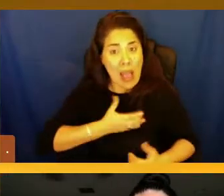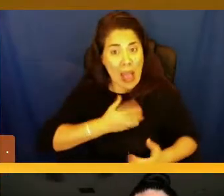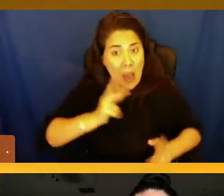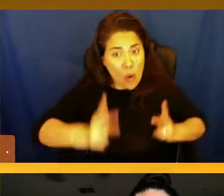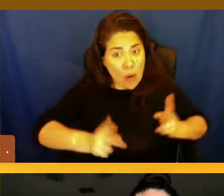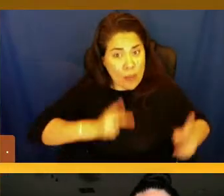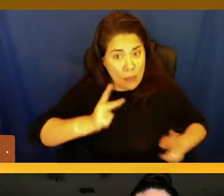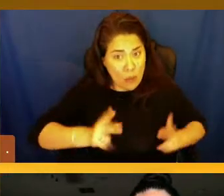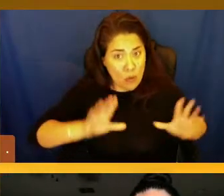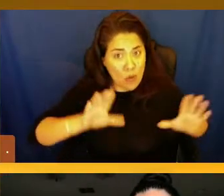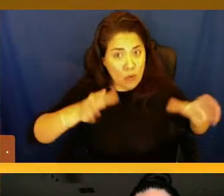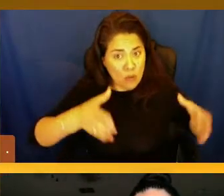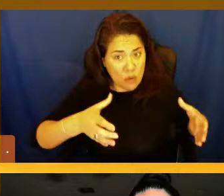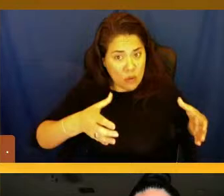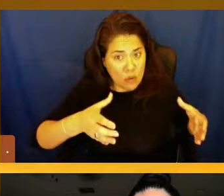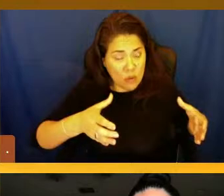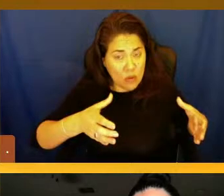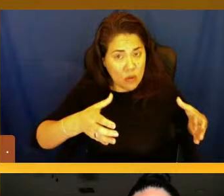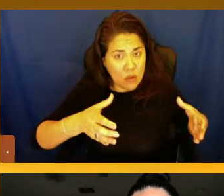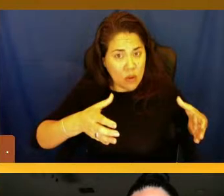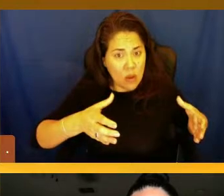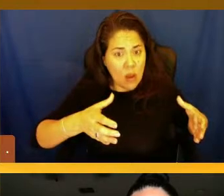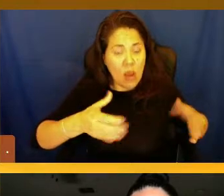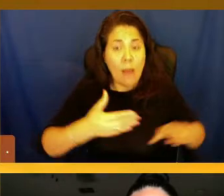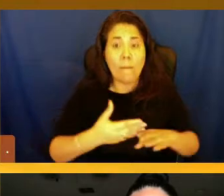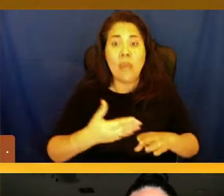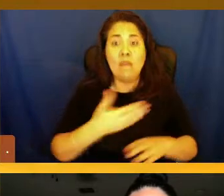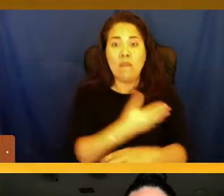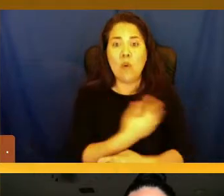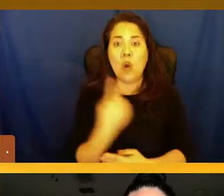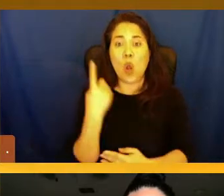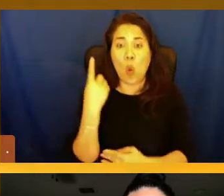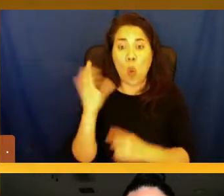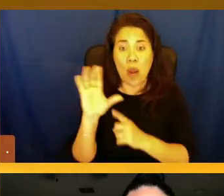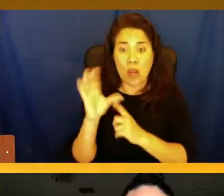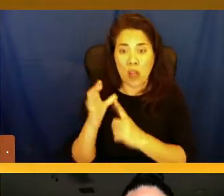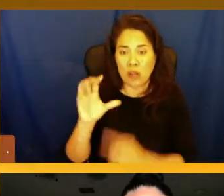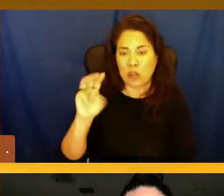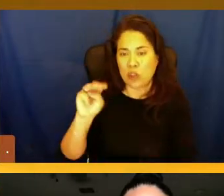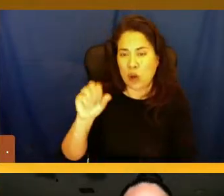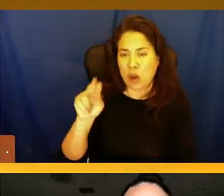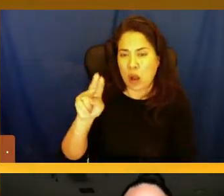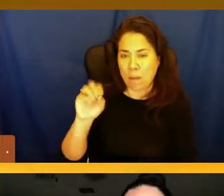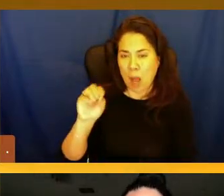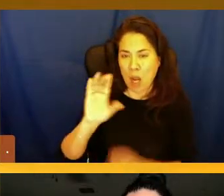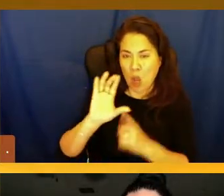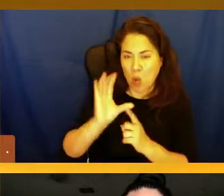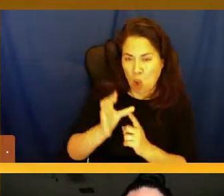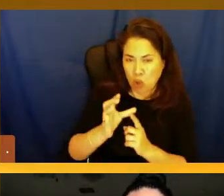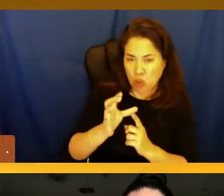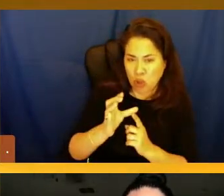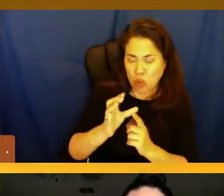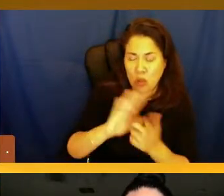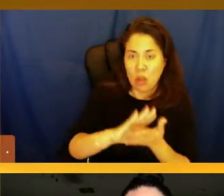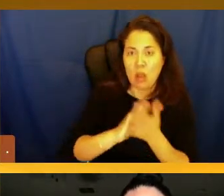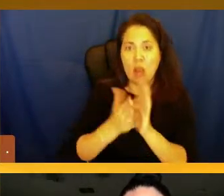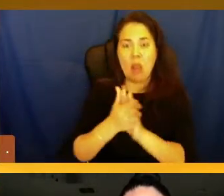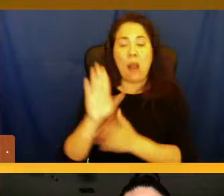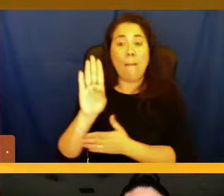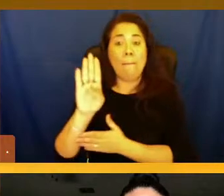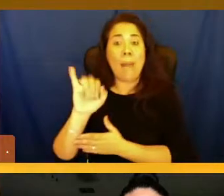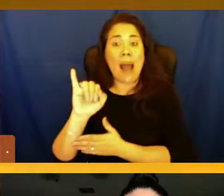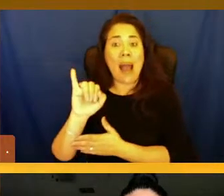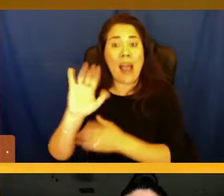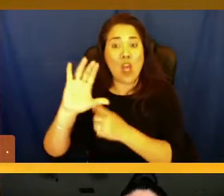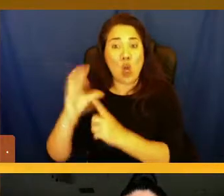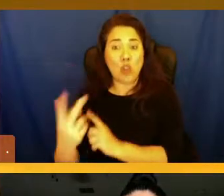know, we've gone from a monocultural society to a bicultural society and